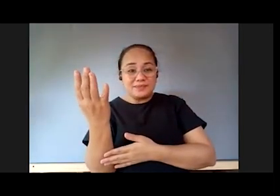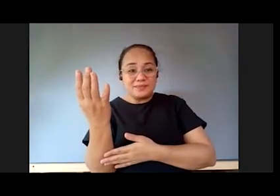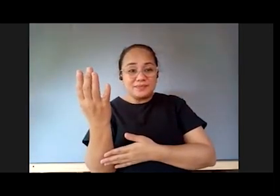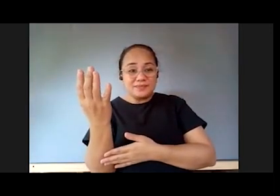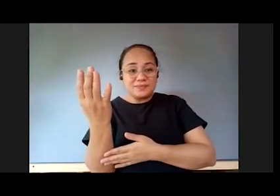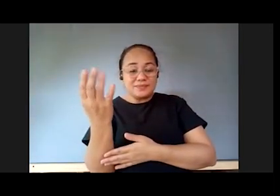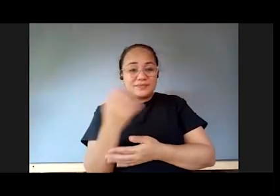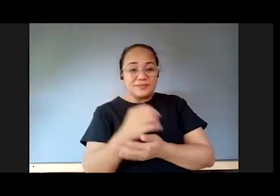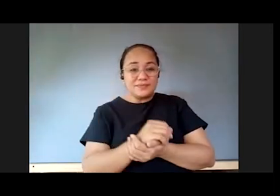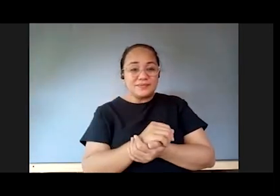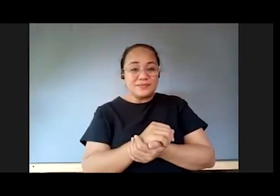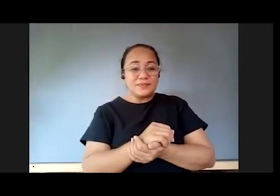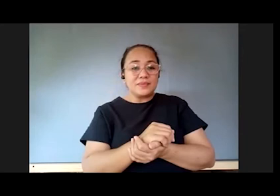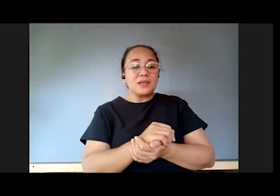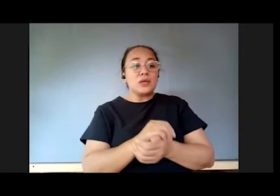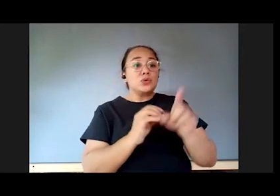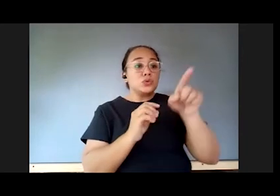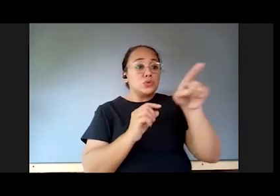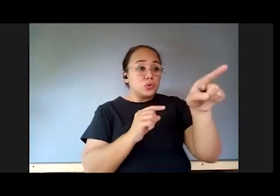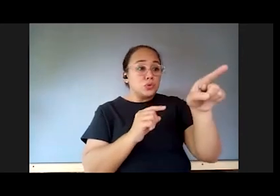You and children need to go together.